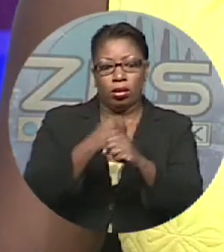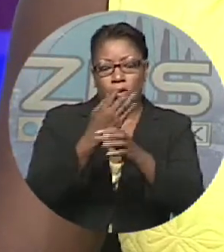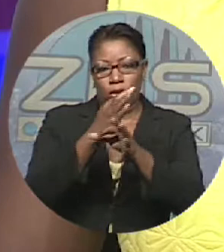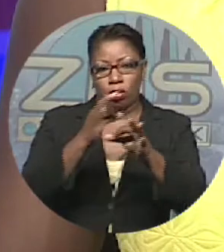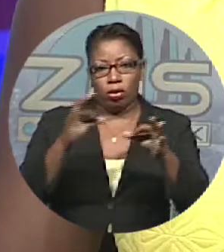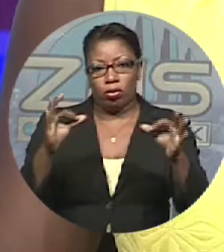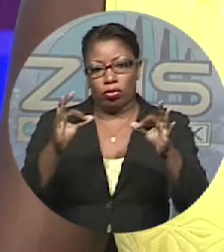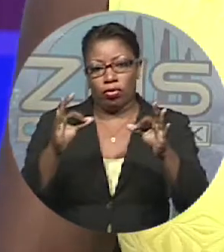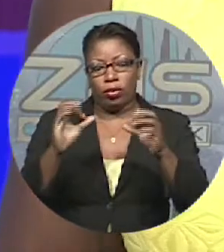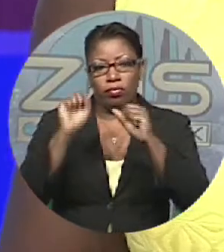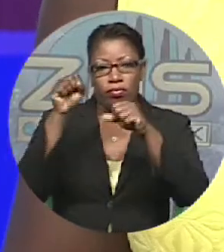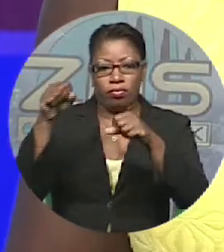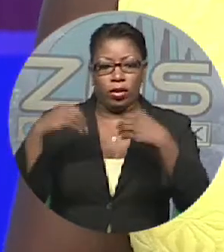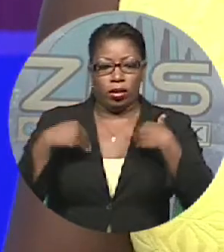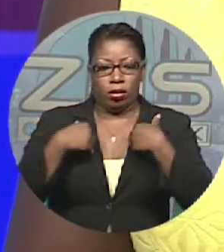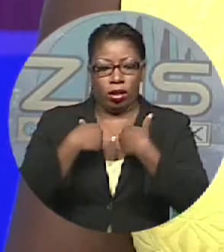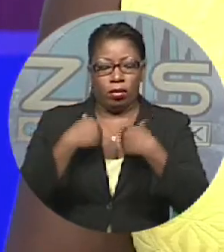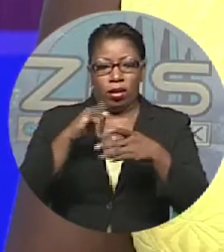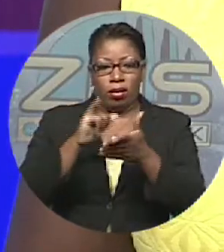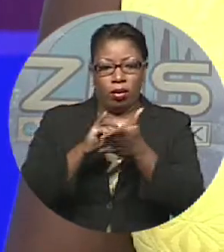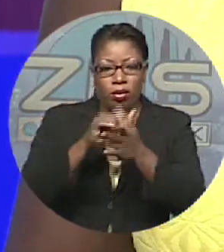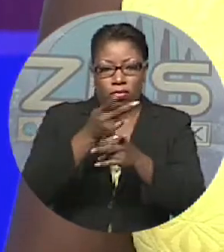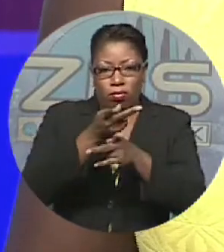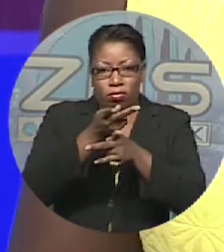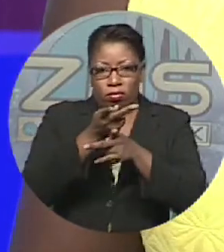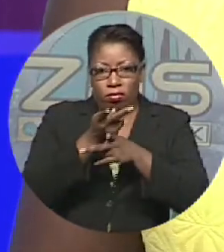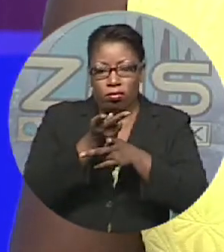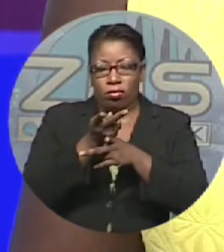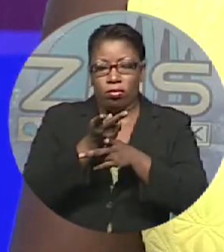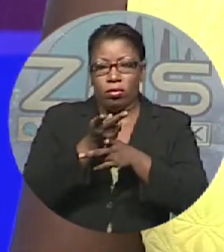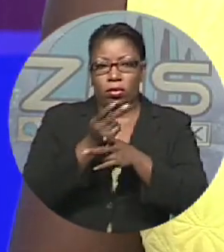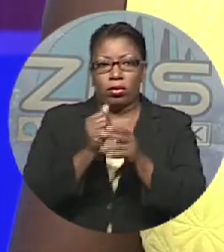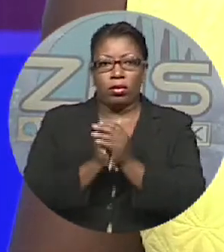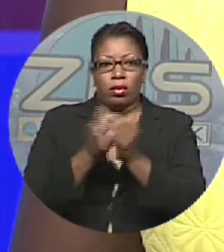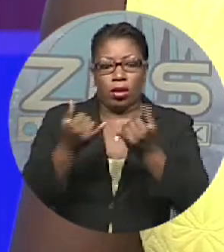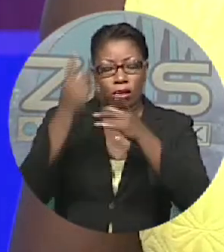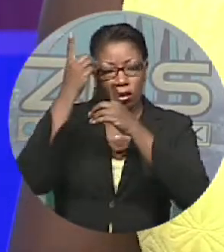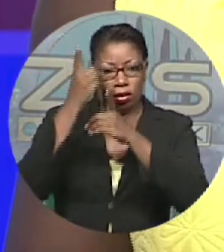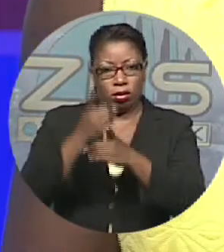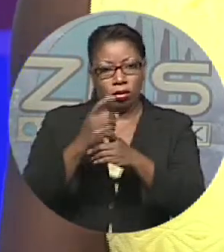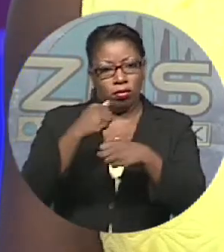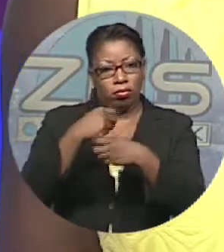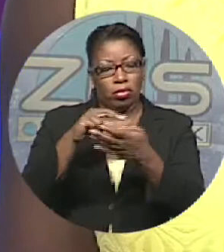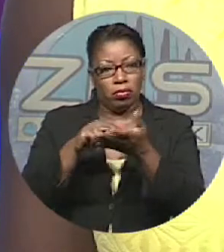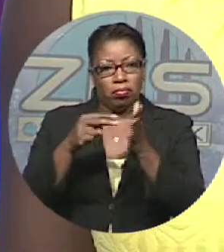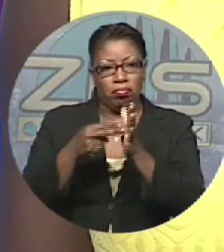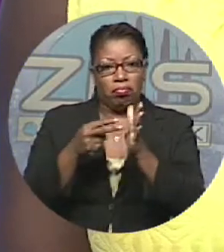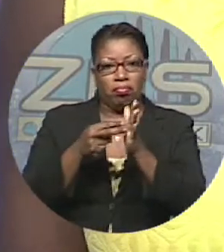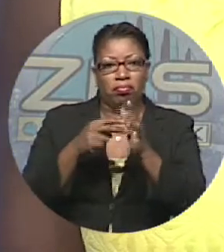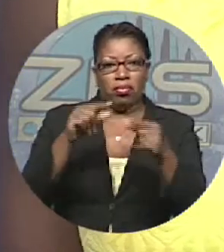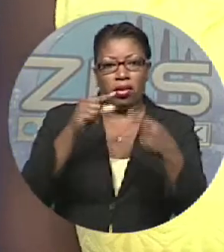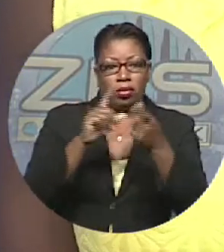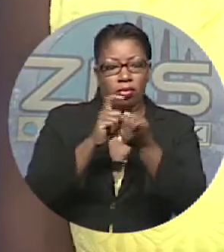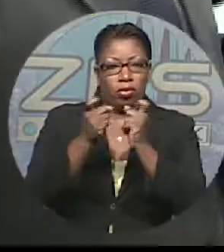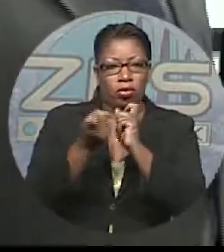in captivity. Fern Carey tells us tonight that the court's decision could mean a game change for aquatic